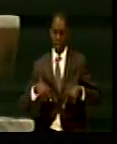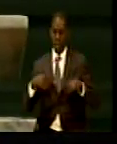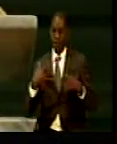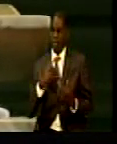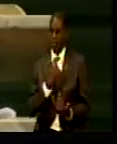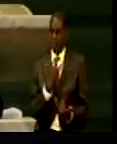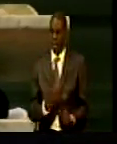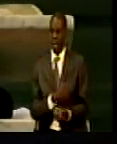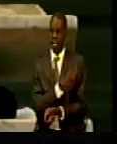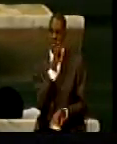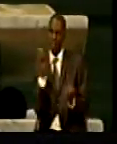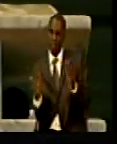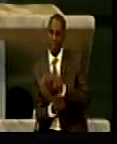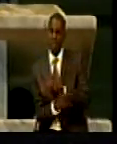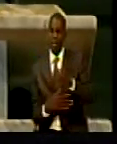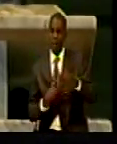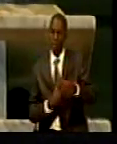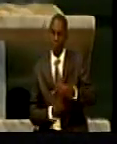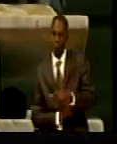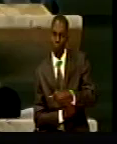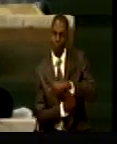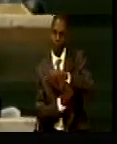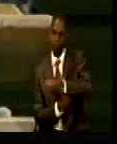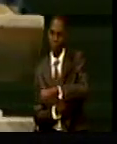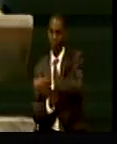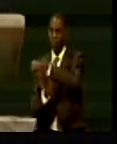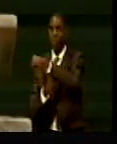And supportively,